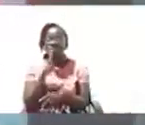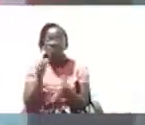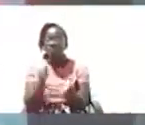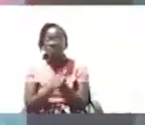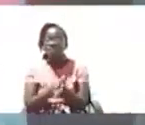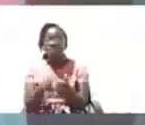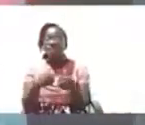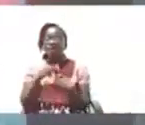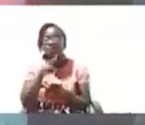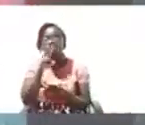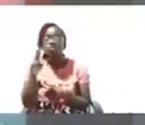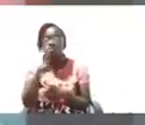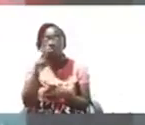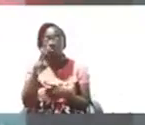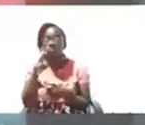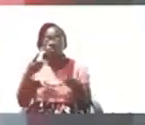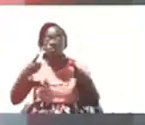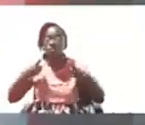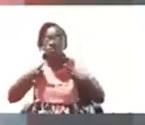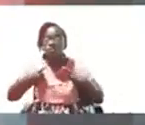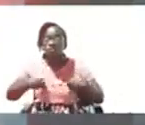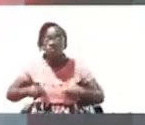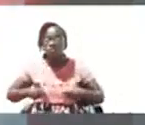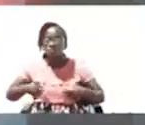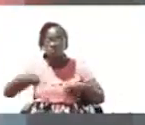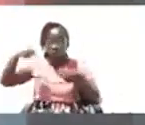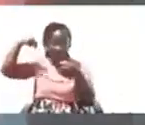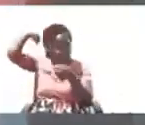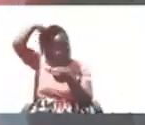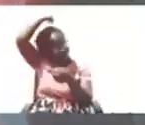He says his face was bound with a cloth.